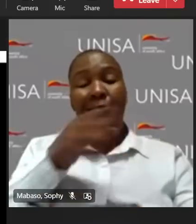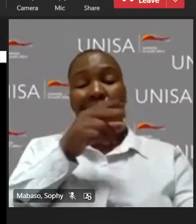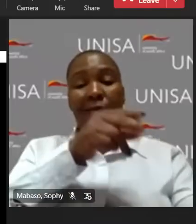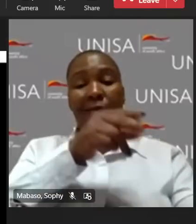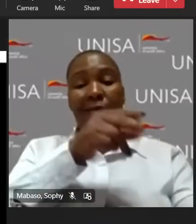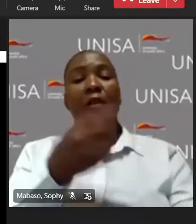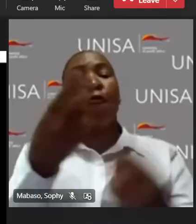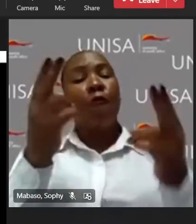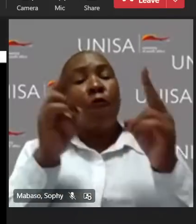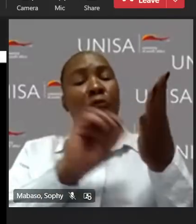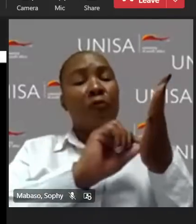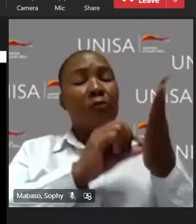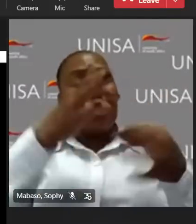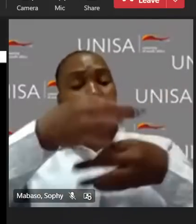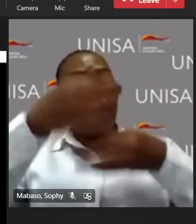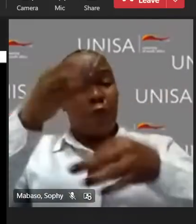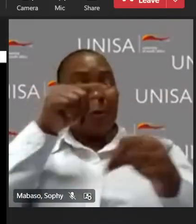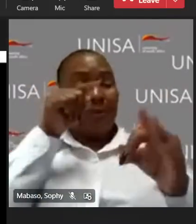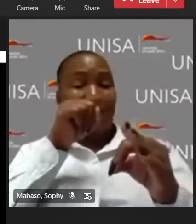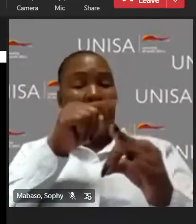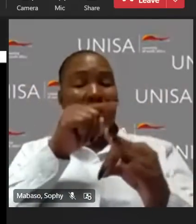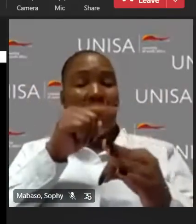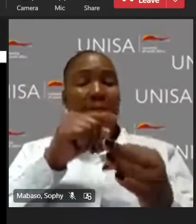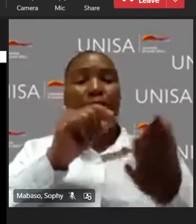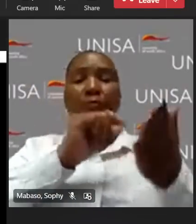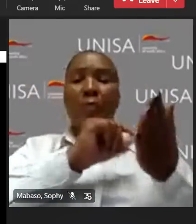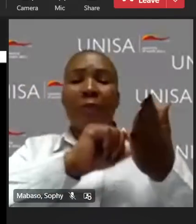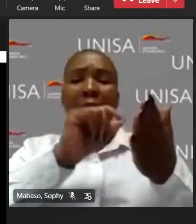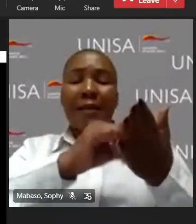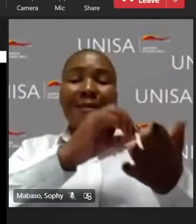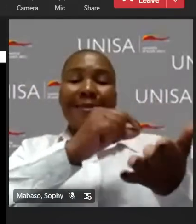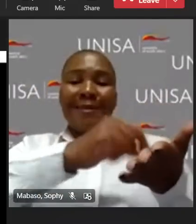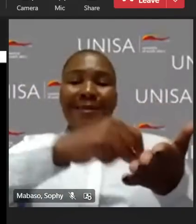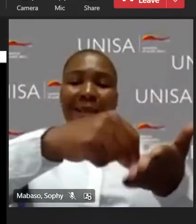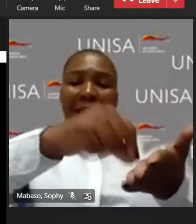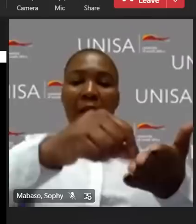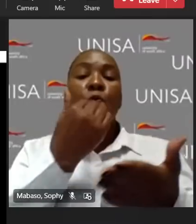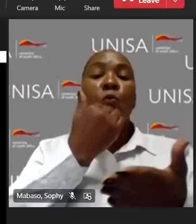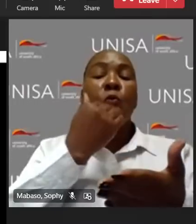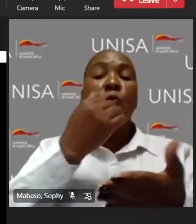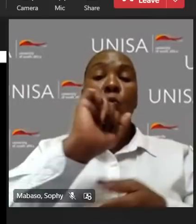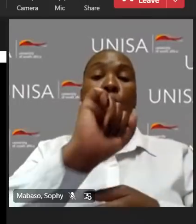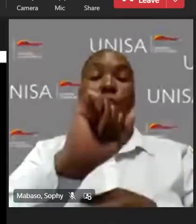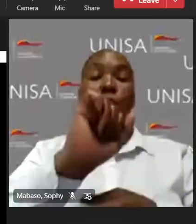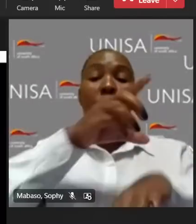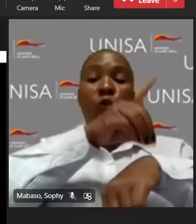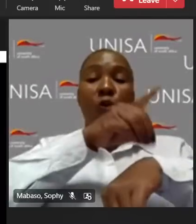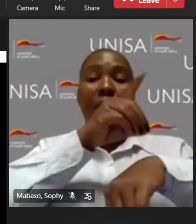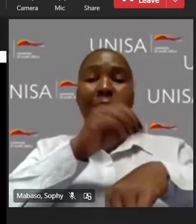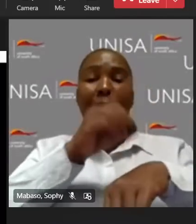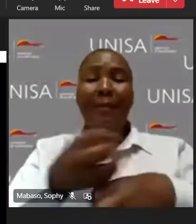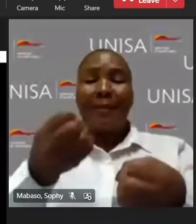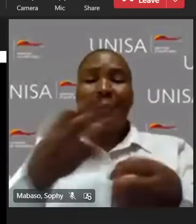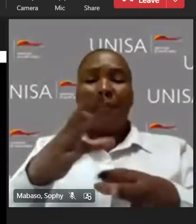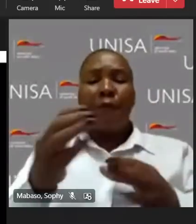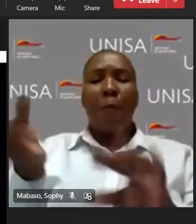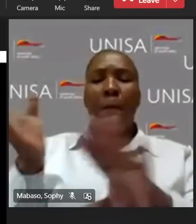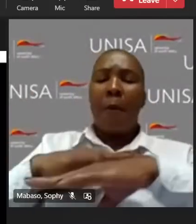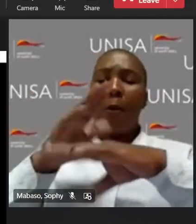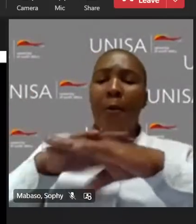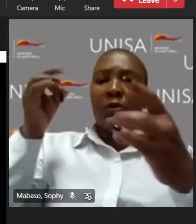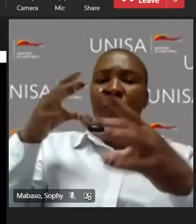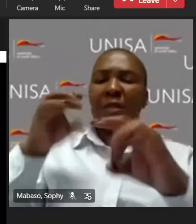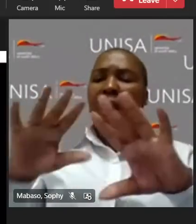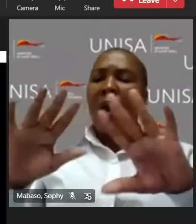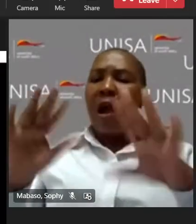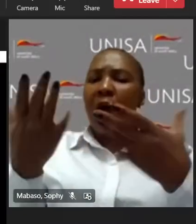form should be completed by signed by a doctor, giving detailed explanation on how can we reasonably accommodate